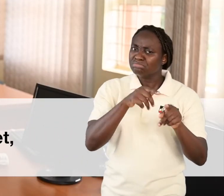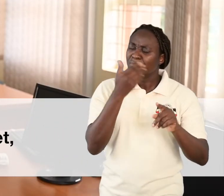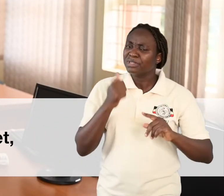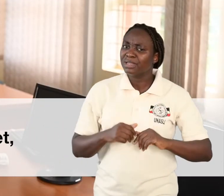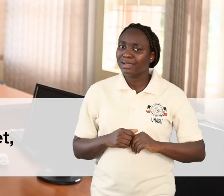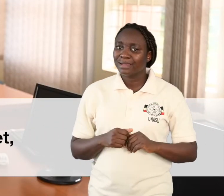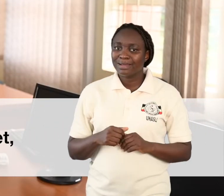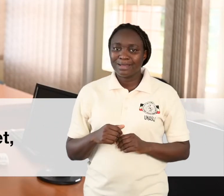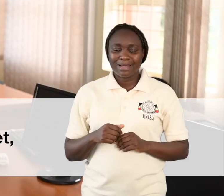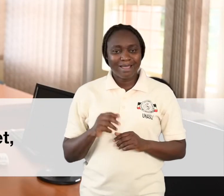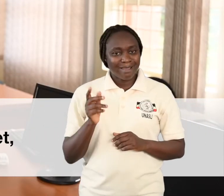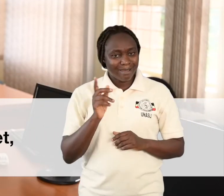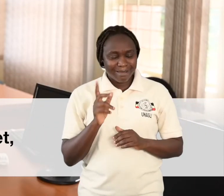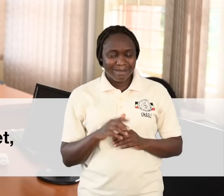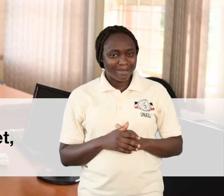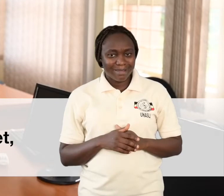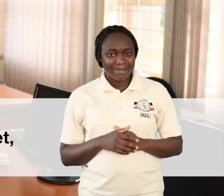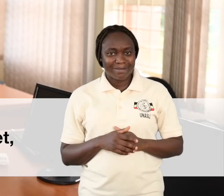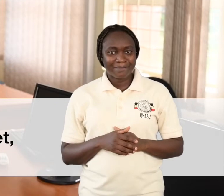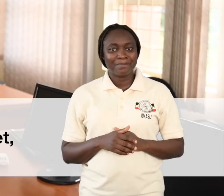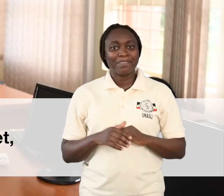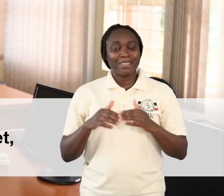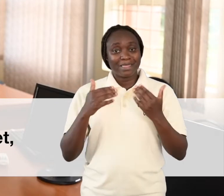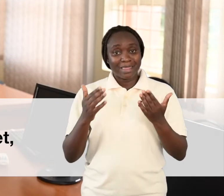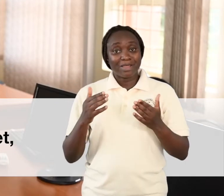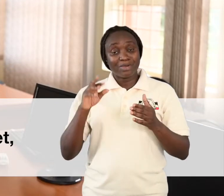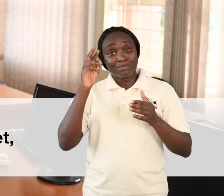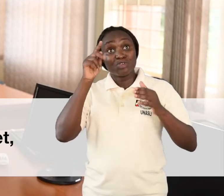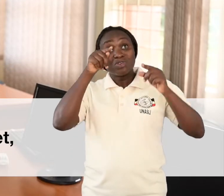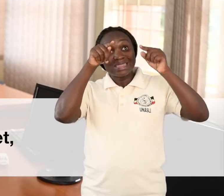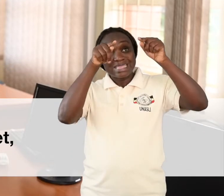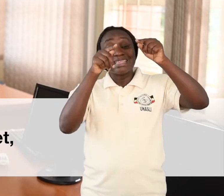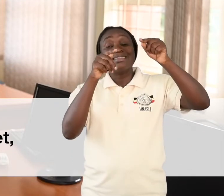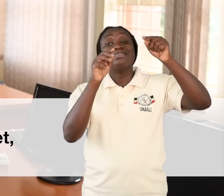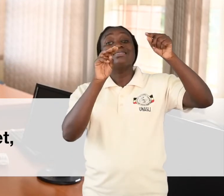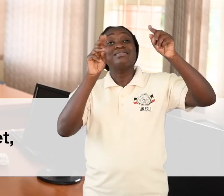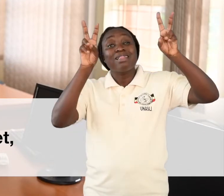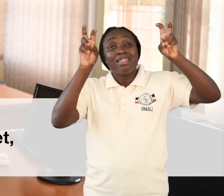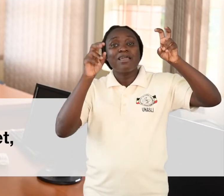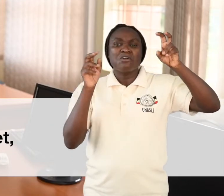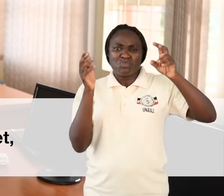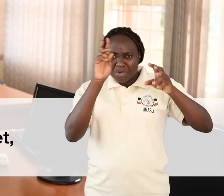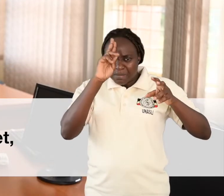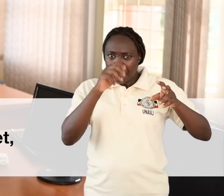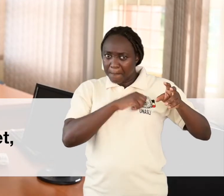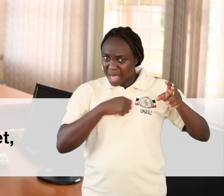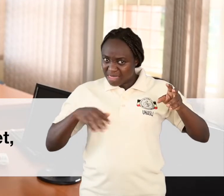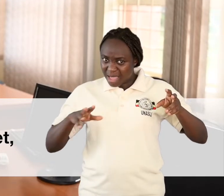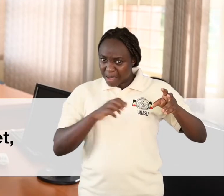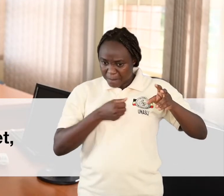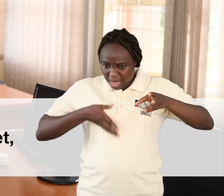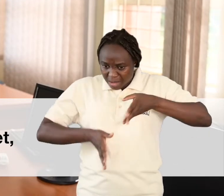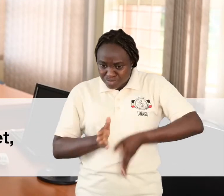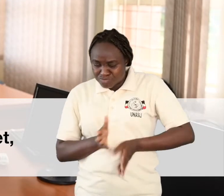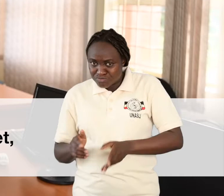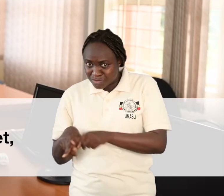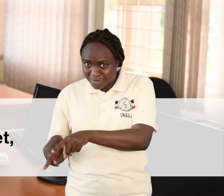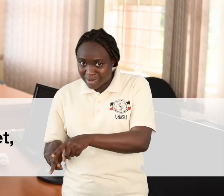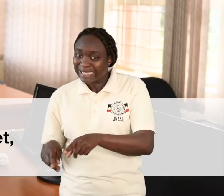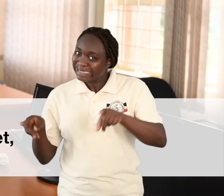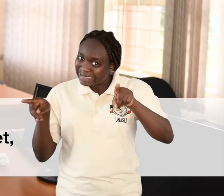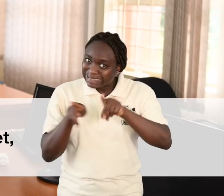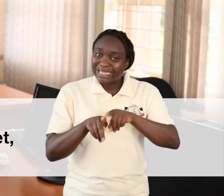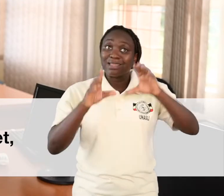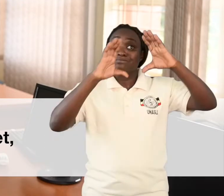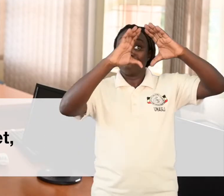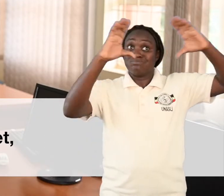So it is this set that is producing all these other subsets. That's why we